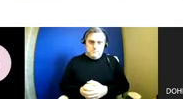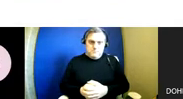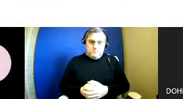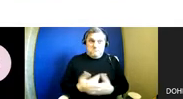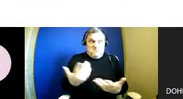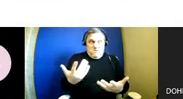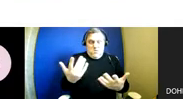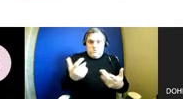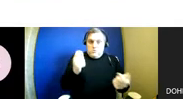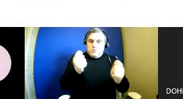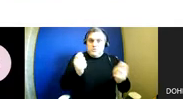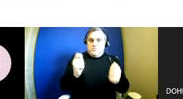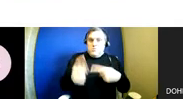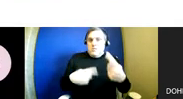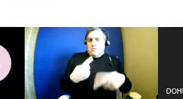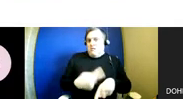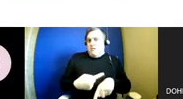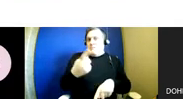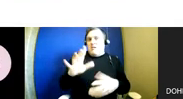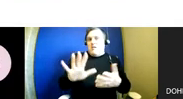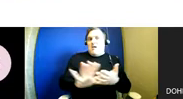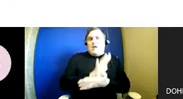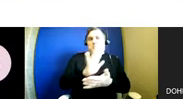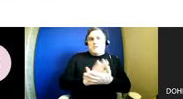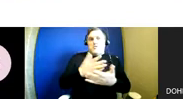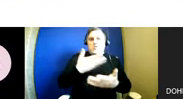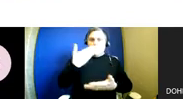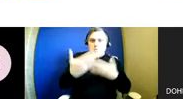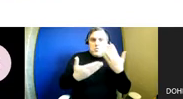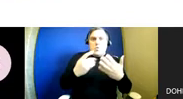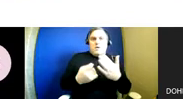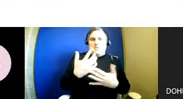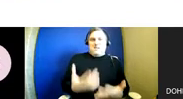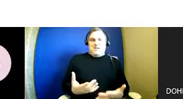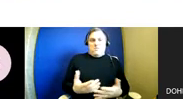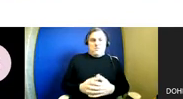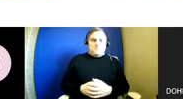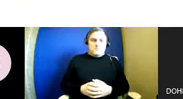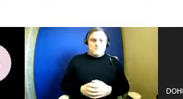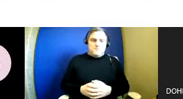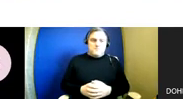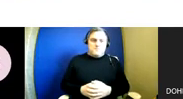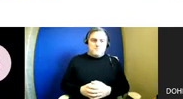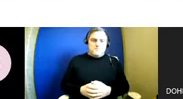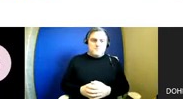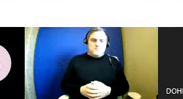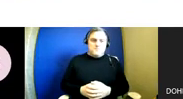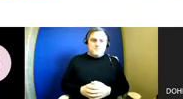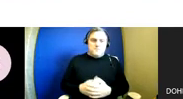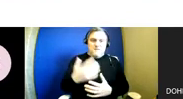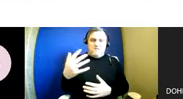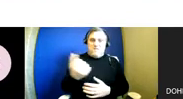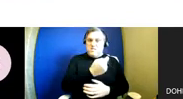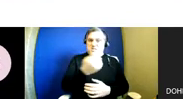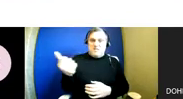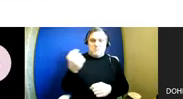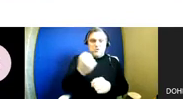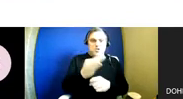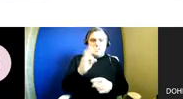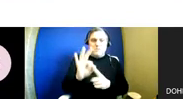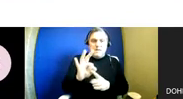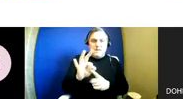and evolving service, but we're very happy to describe what's happening at the moment. And the service accepts referrals from GPs